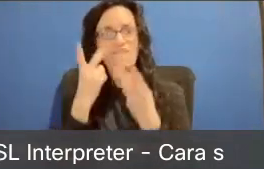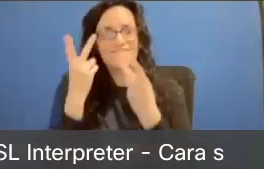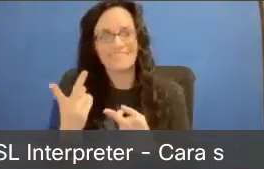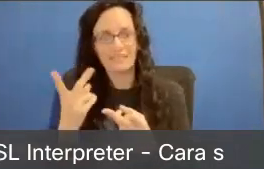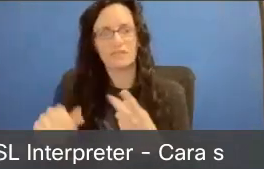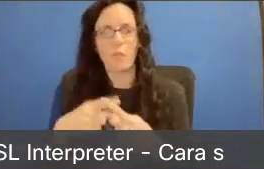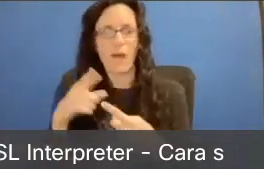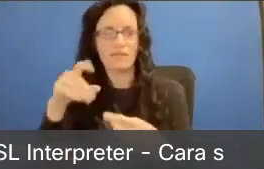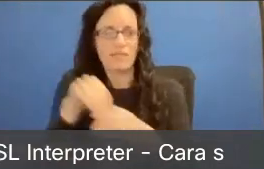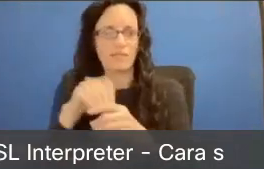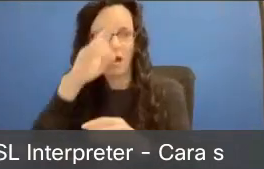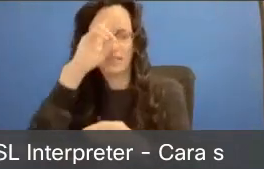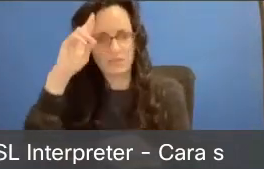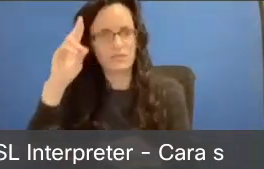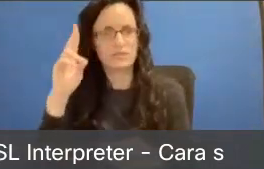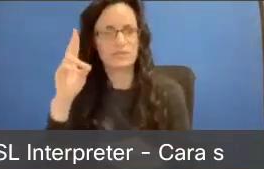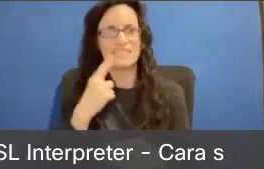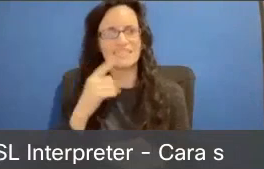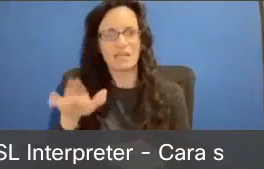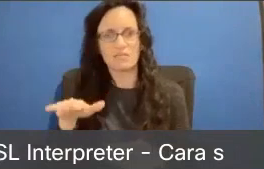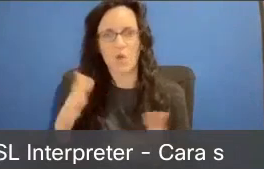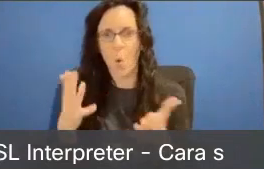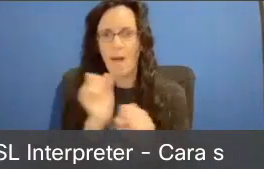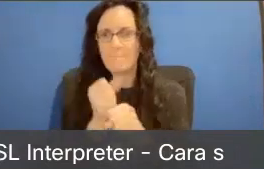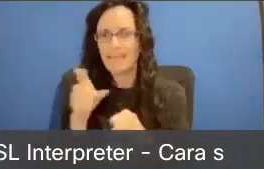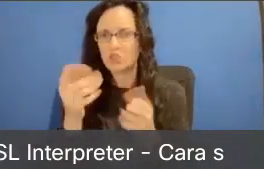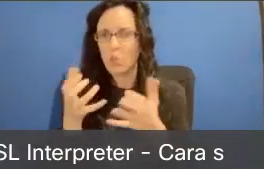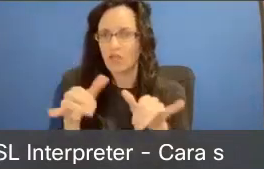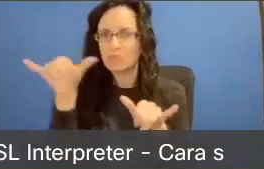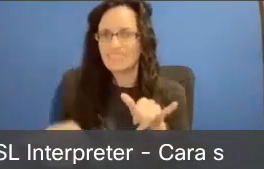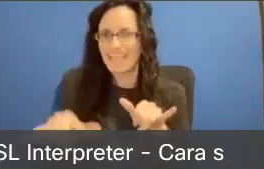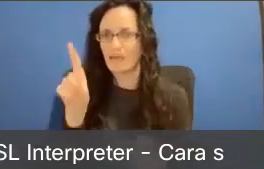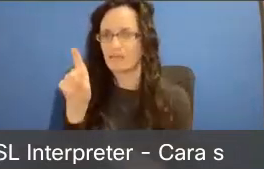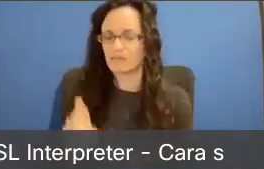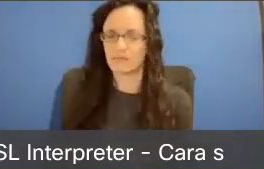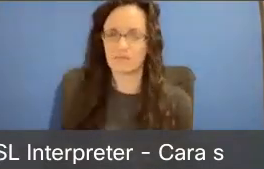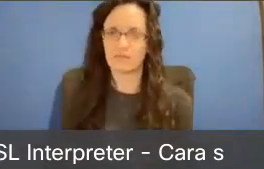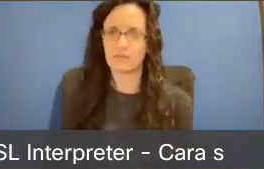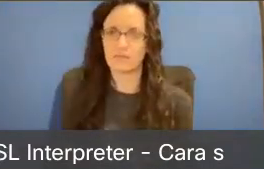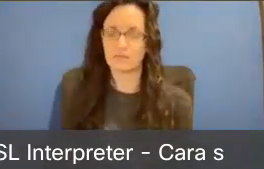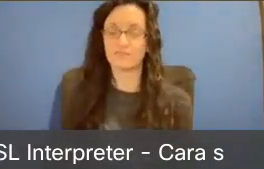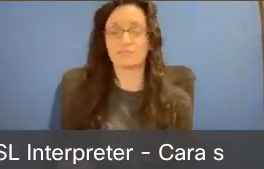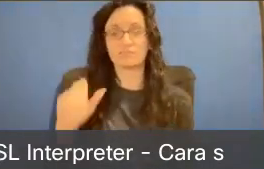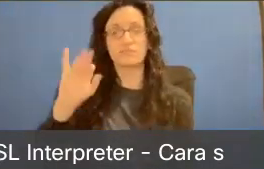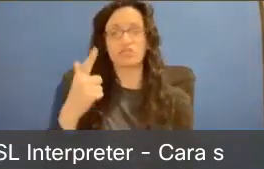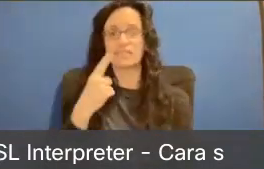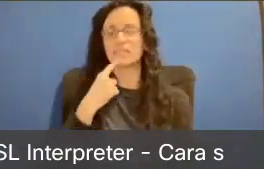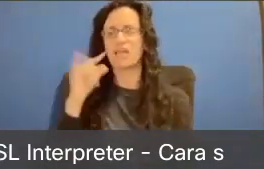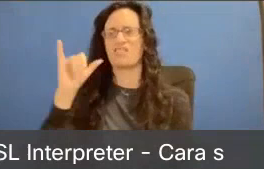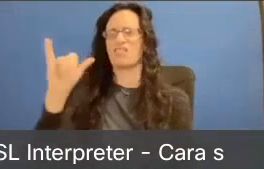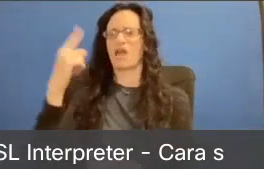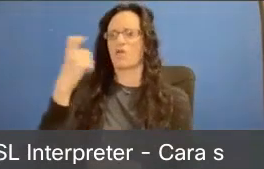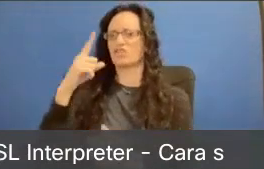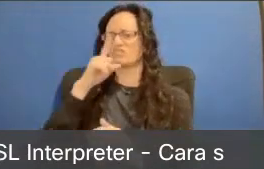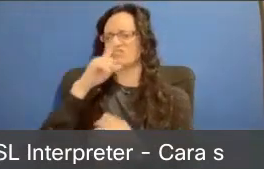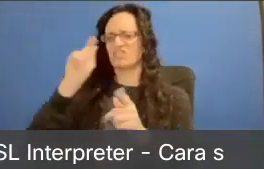hospitalization and said to him, well, what's going to make you want to stay? He said that really turned him around. That changed his thinking.